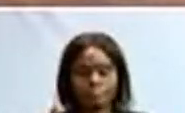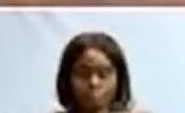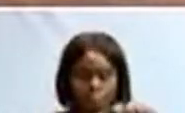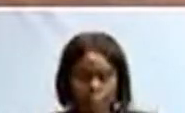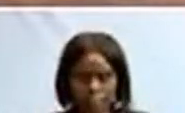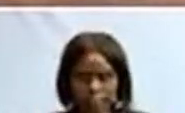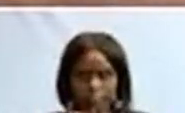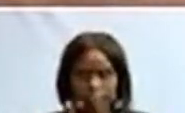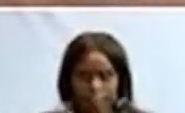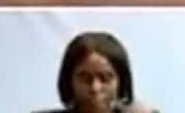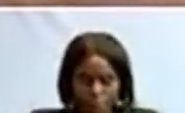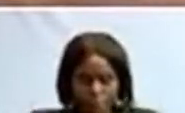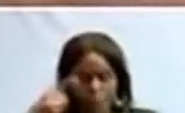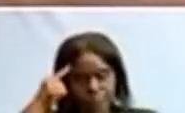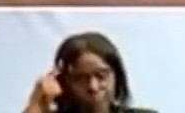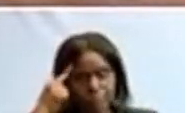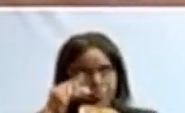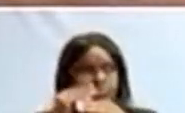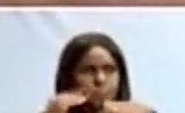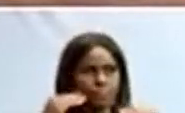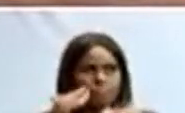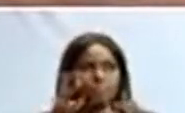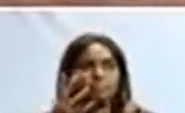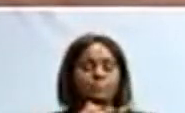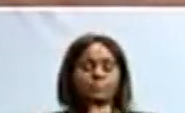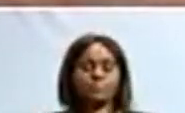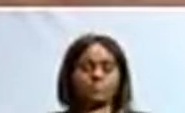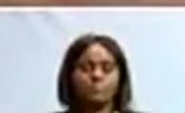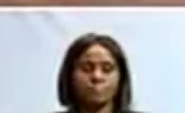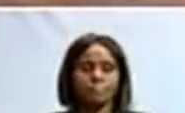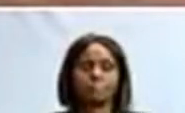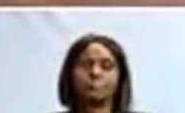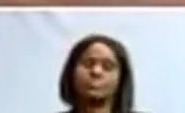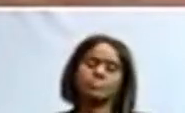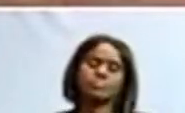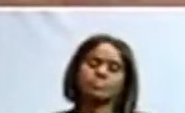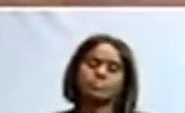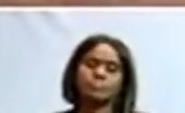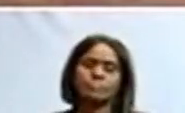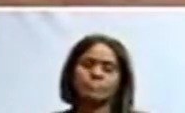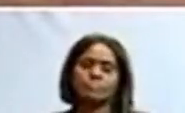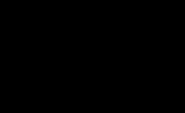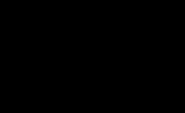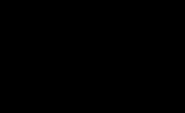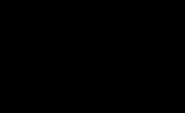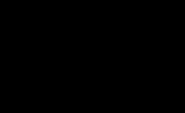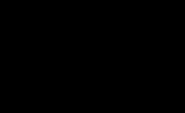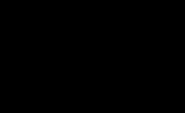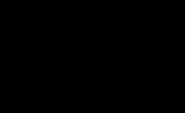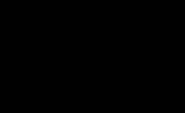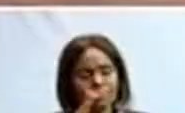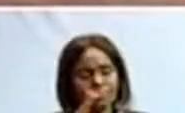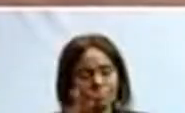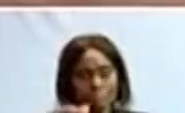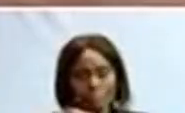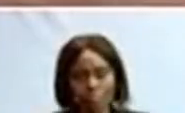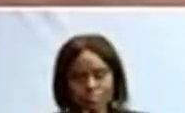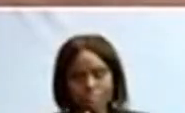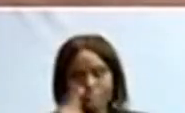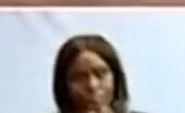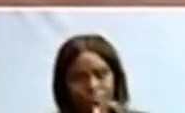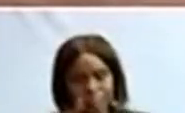Management of Local Government Equalization Fund. Management response, cause of query,